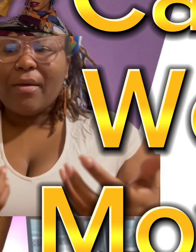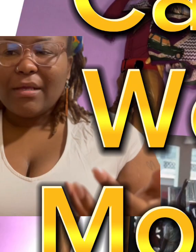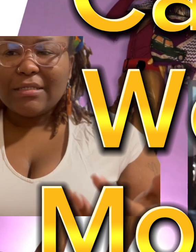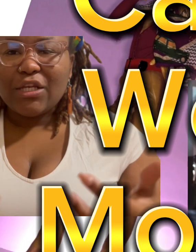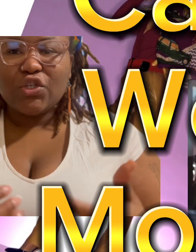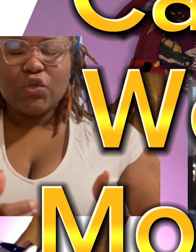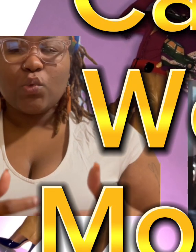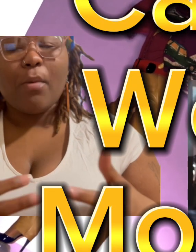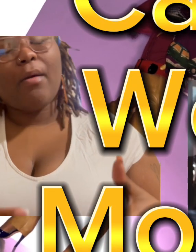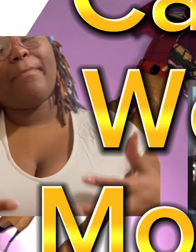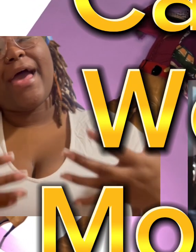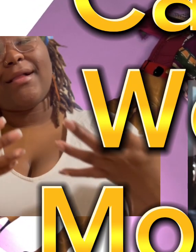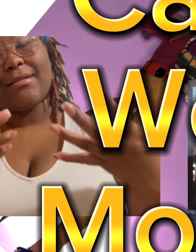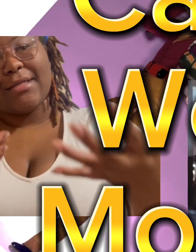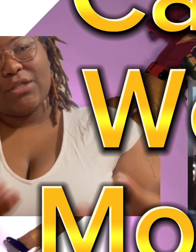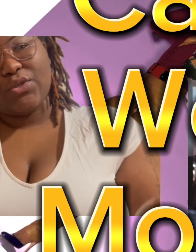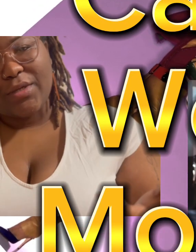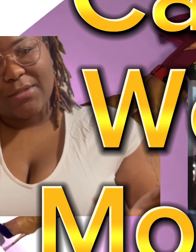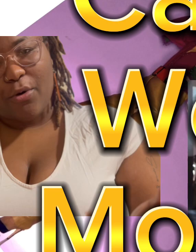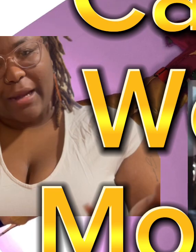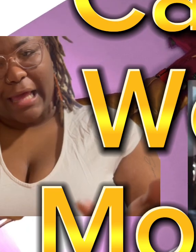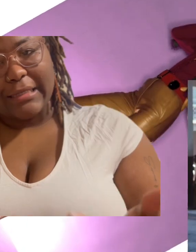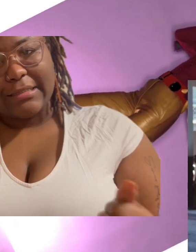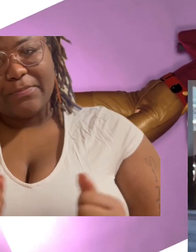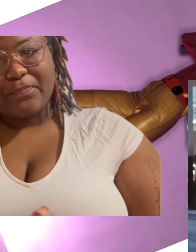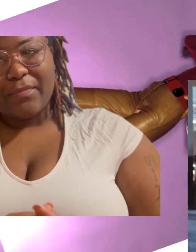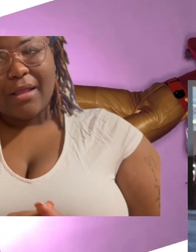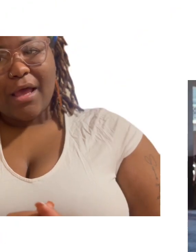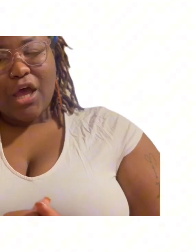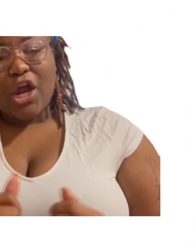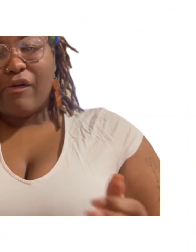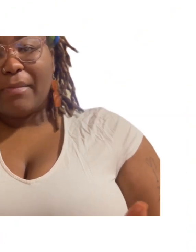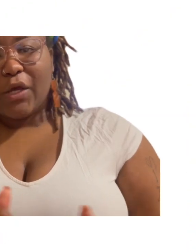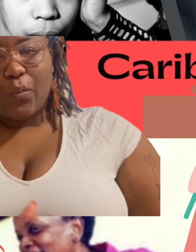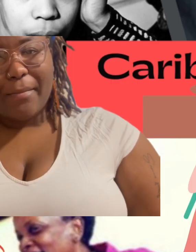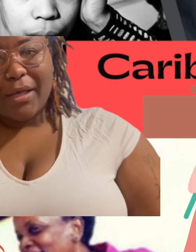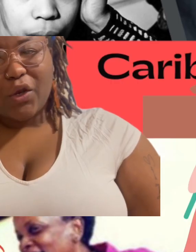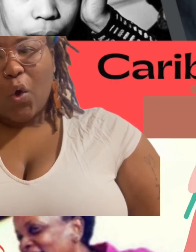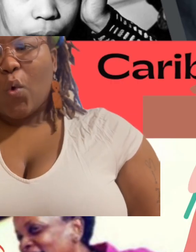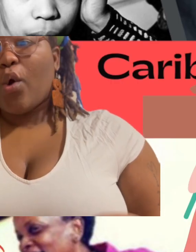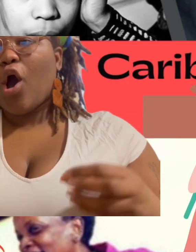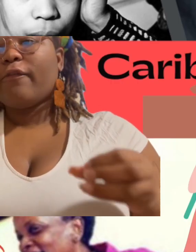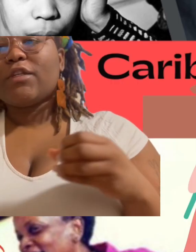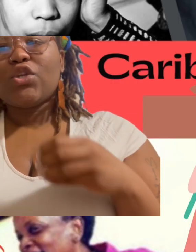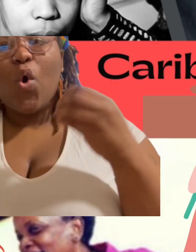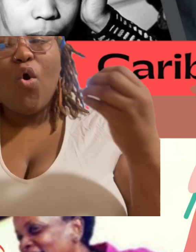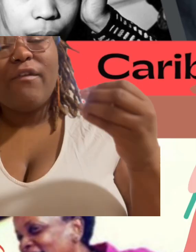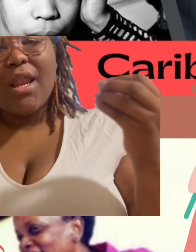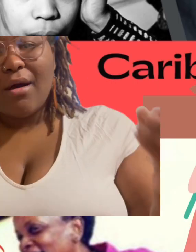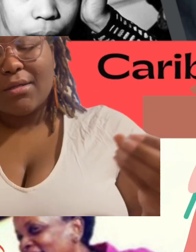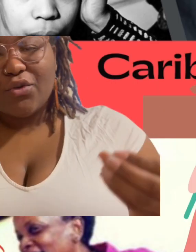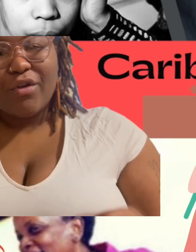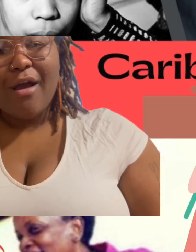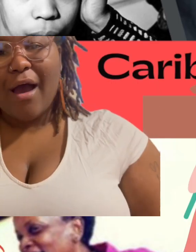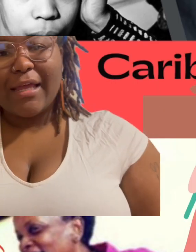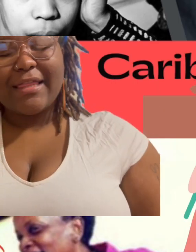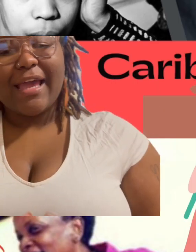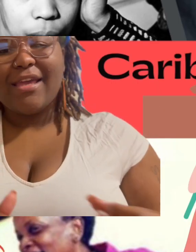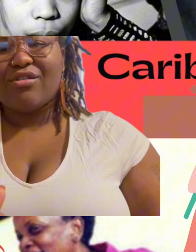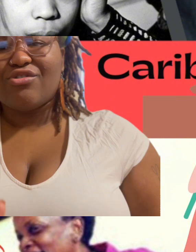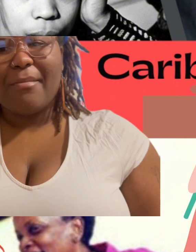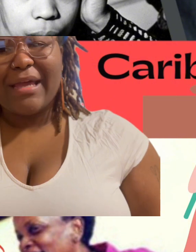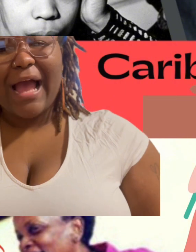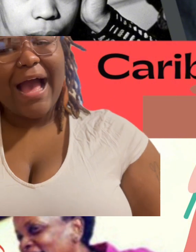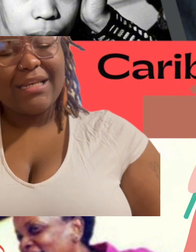Caribbean's women's issues were propelled into the spotlight. Caribbean women were often overlooked regarding